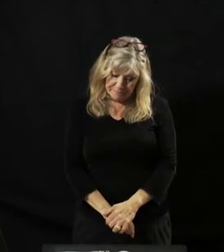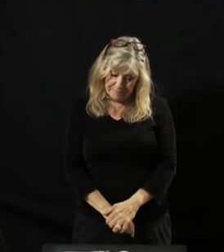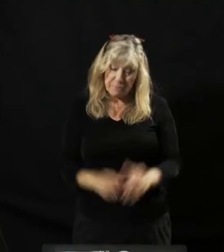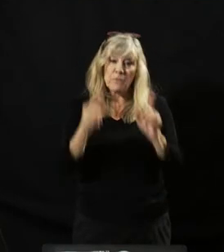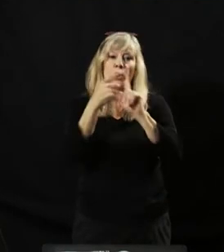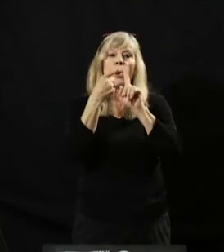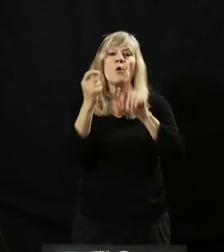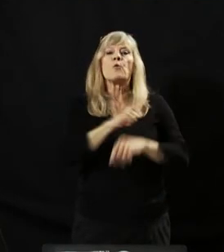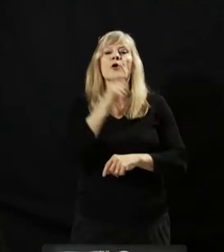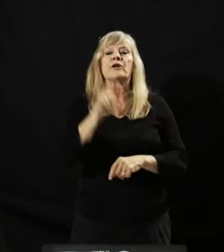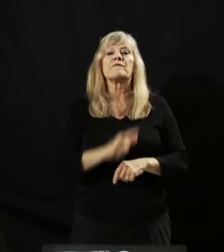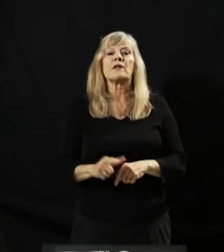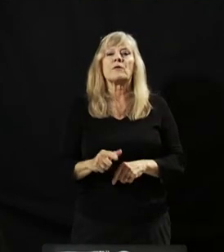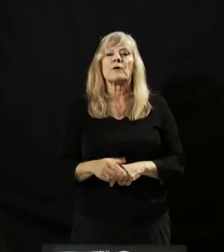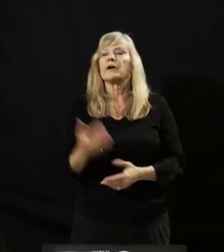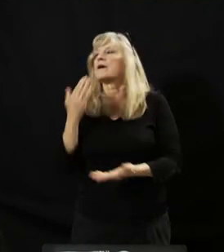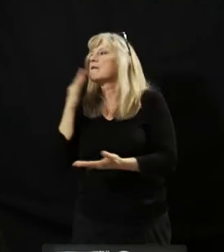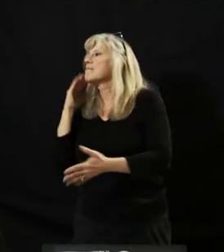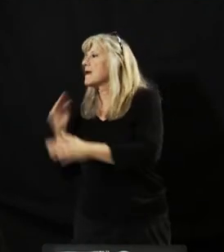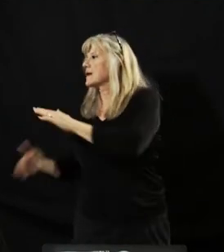The word of the Lord.